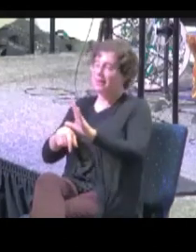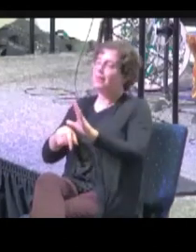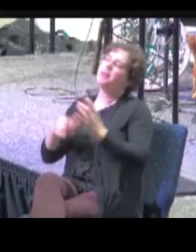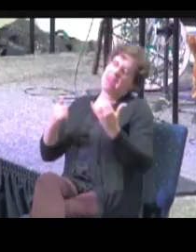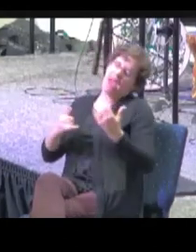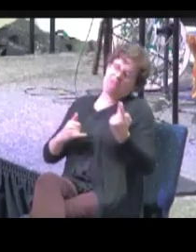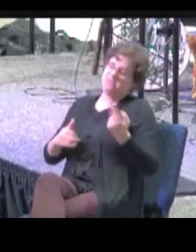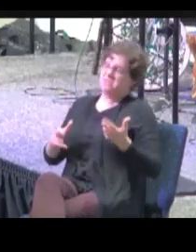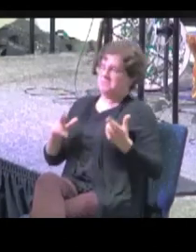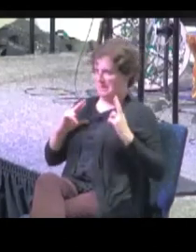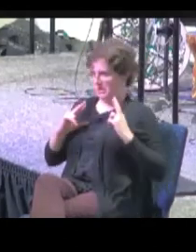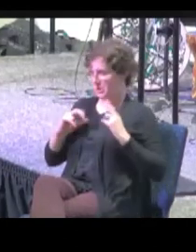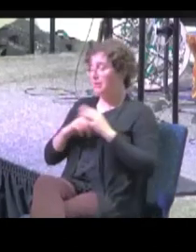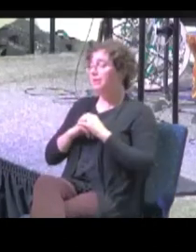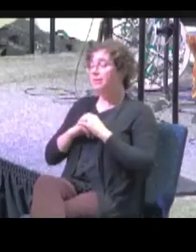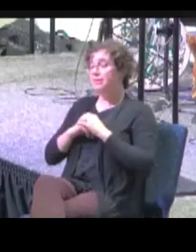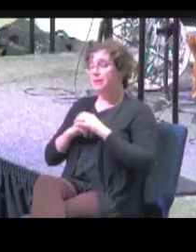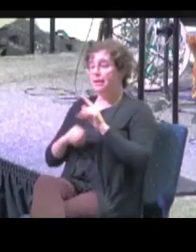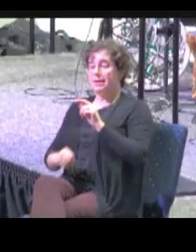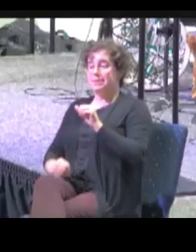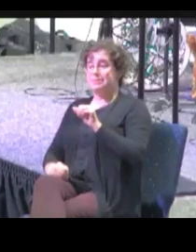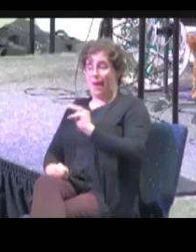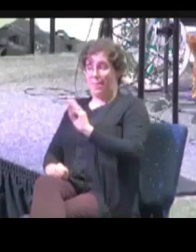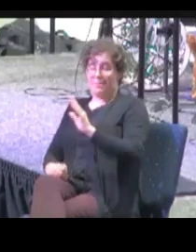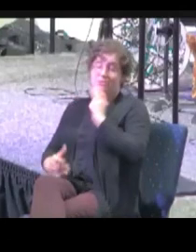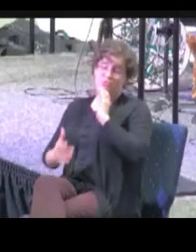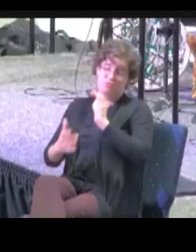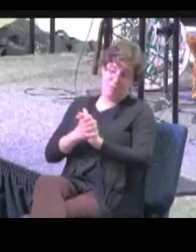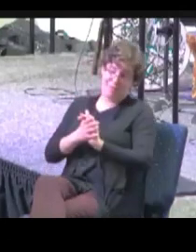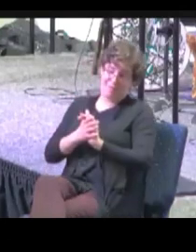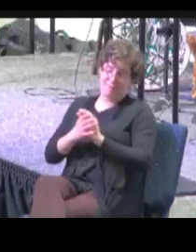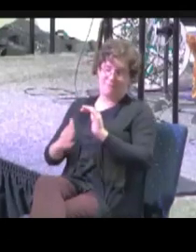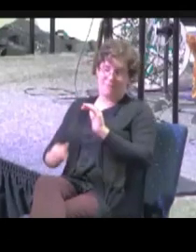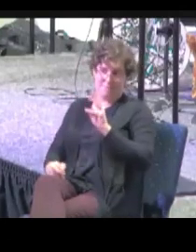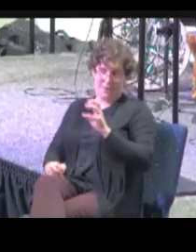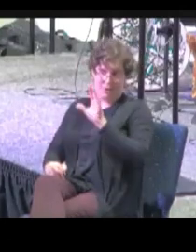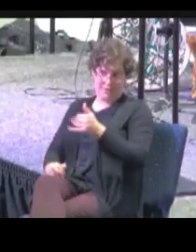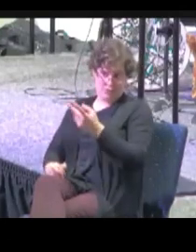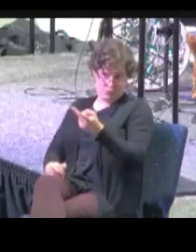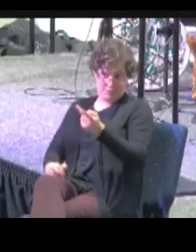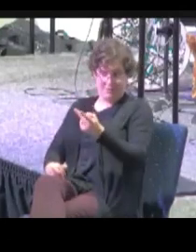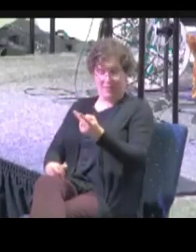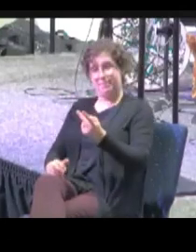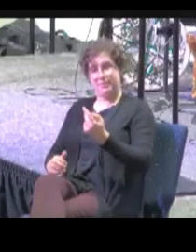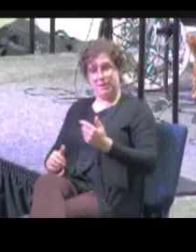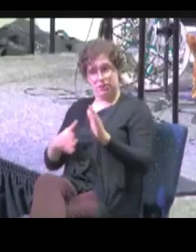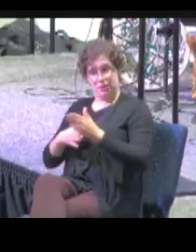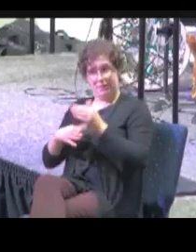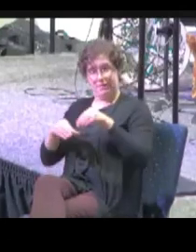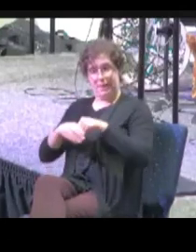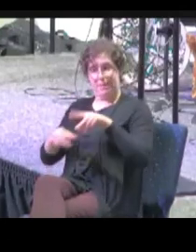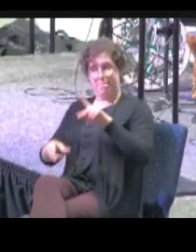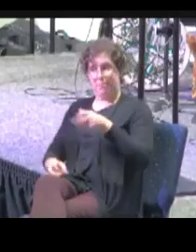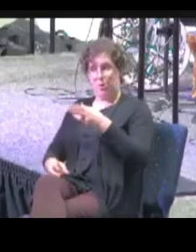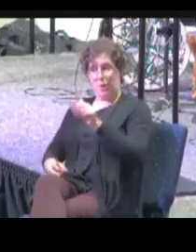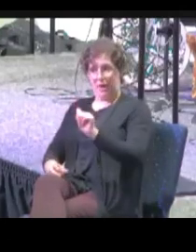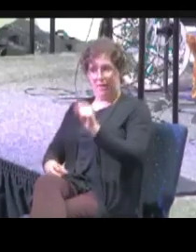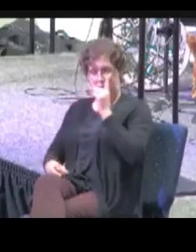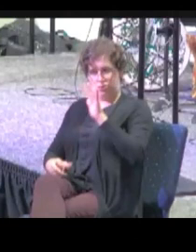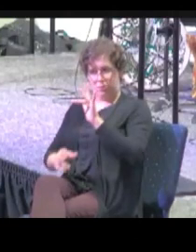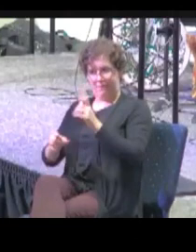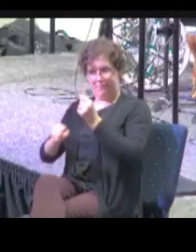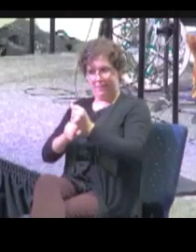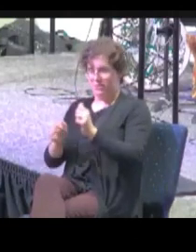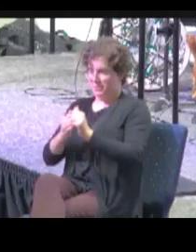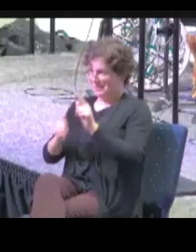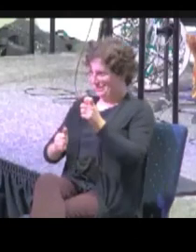retired. Tom and his wife, Mary, served in Papua for 25 years, with Tom